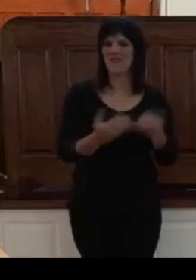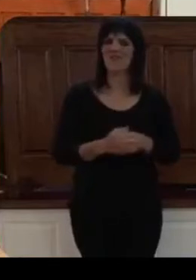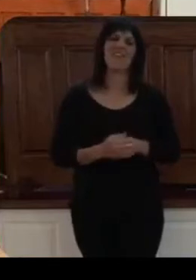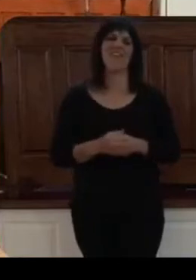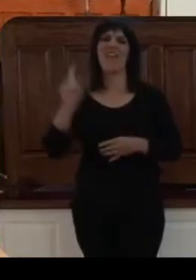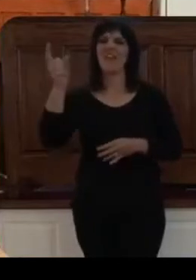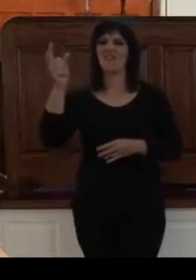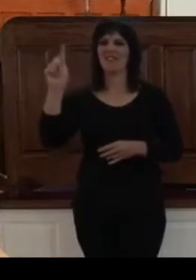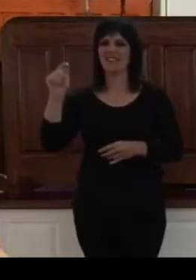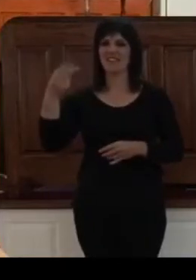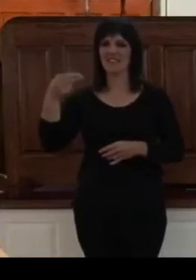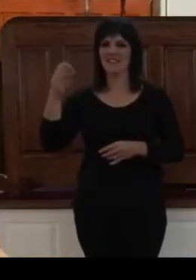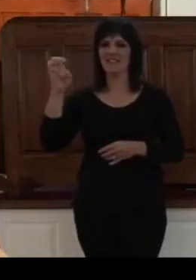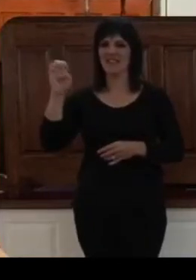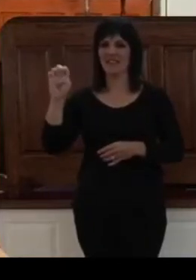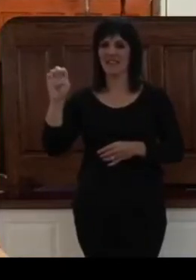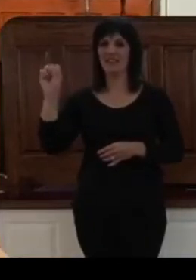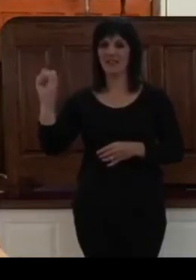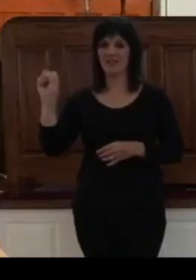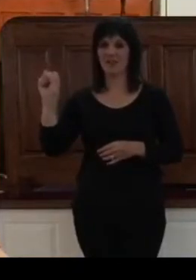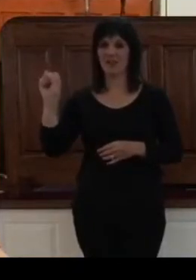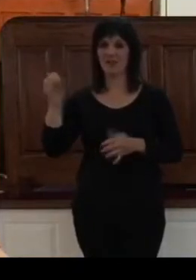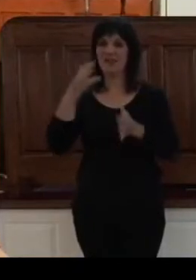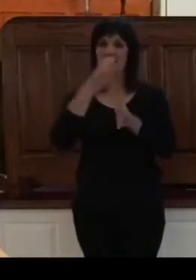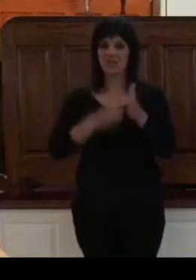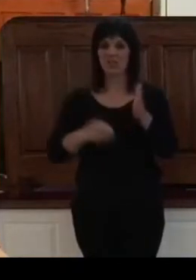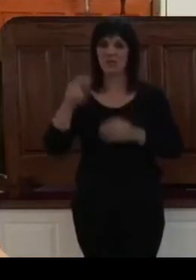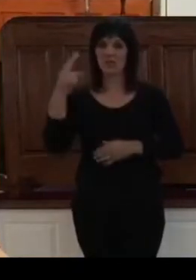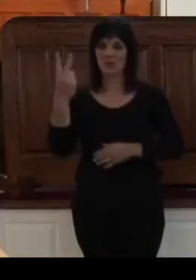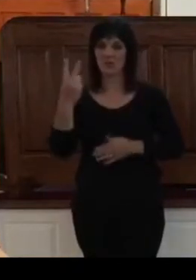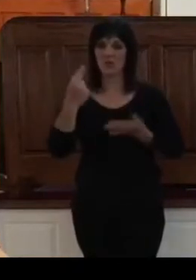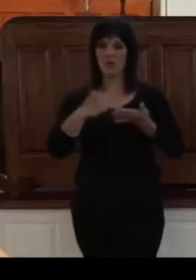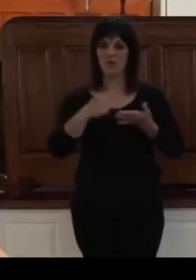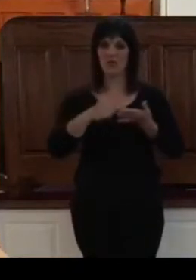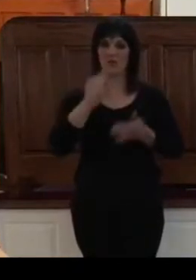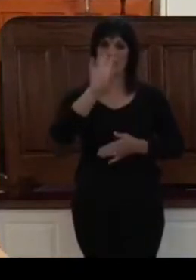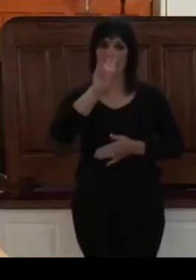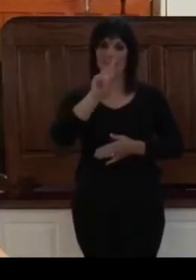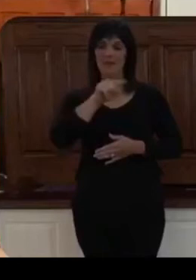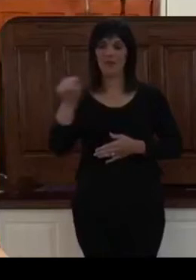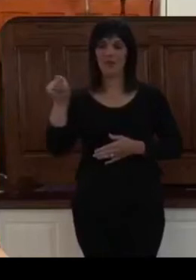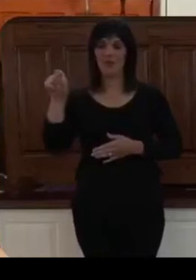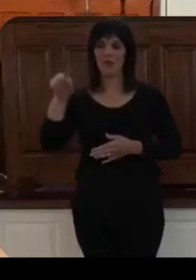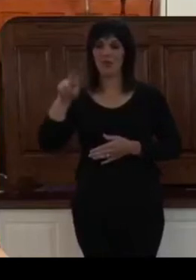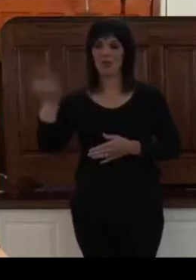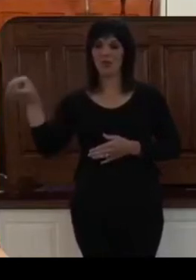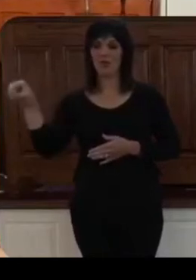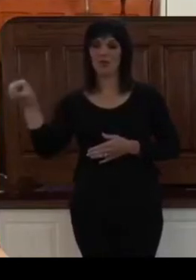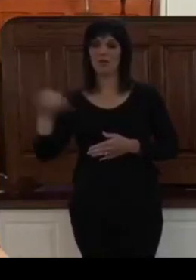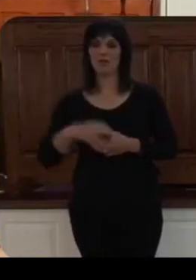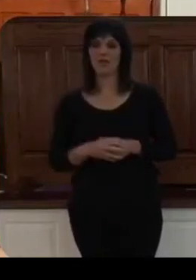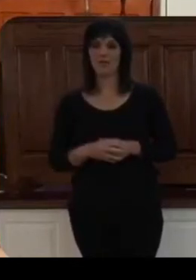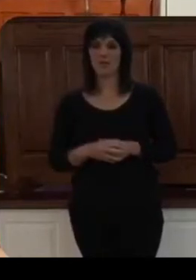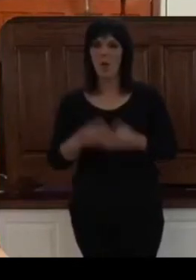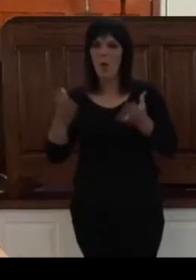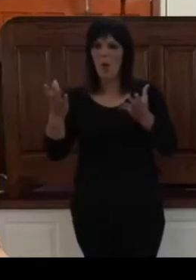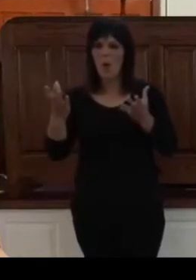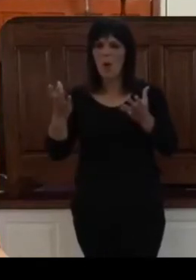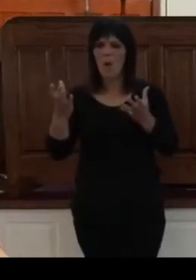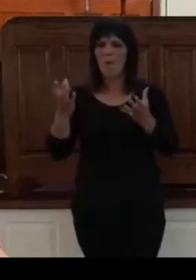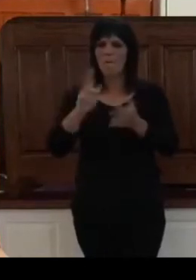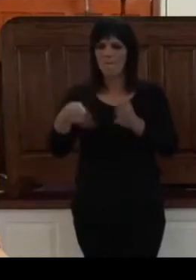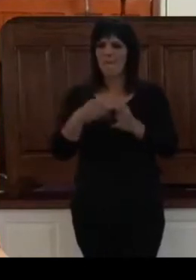2. Verses 17 through 20, and let's see what Paul says about the desire to be